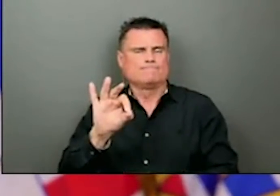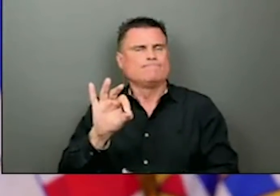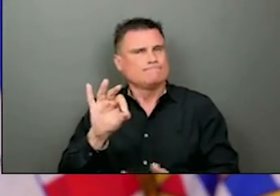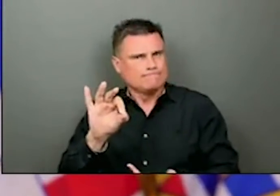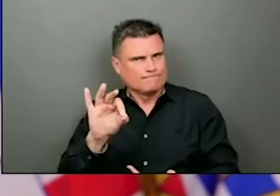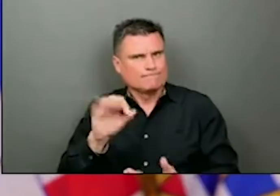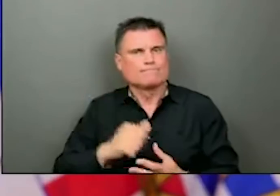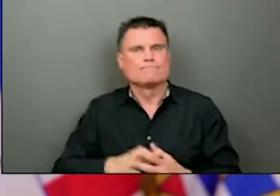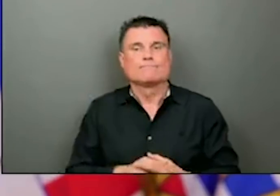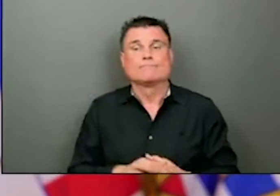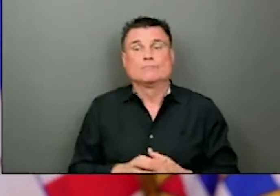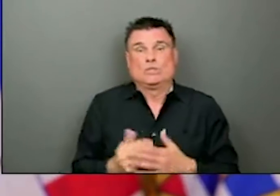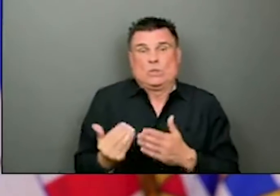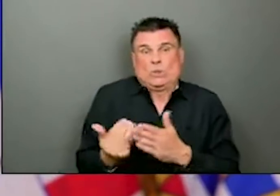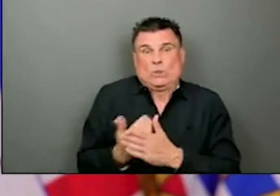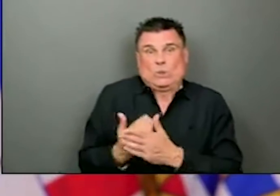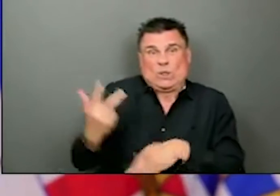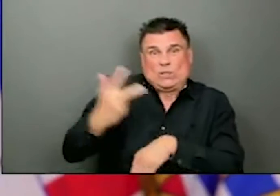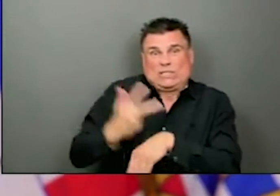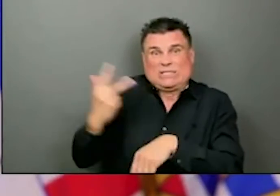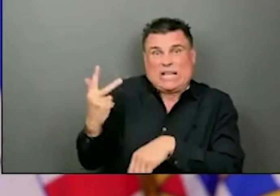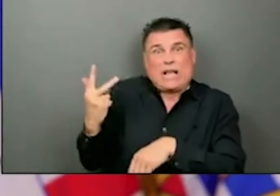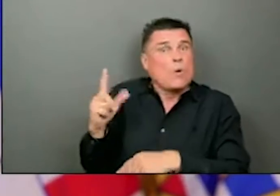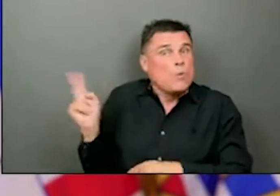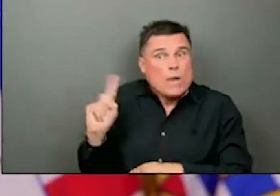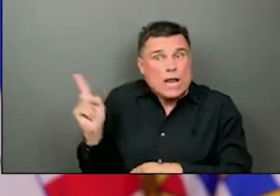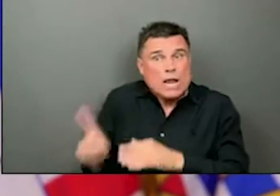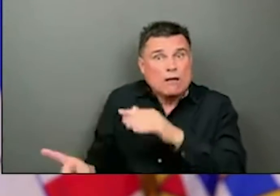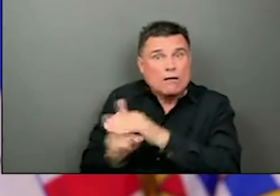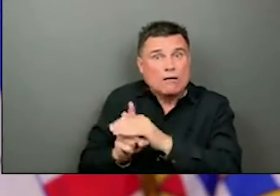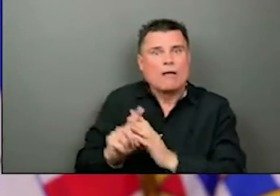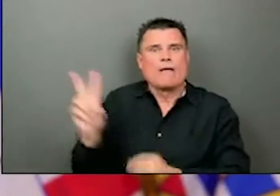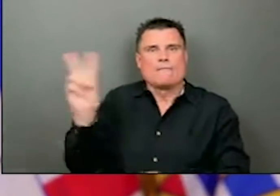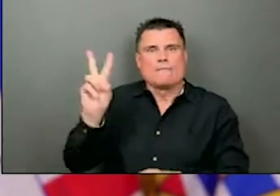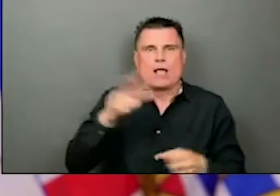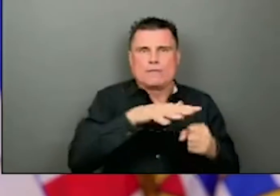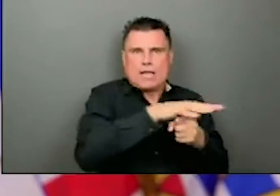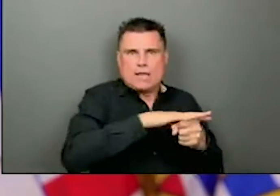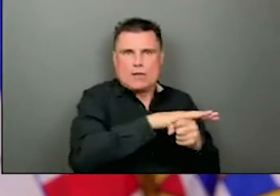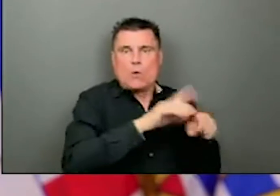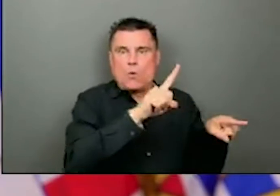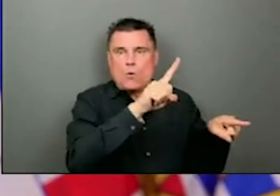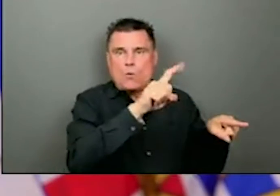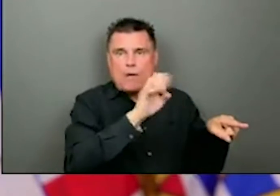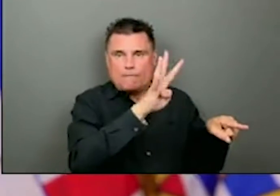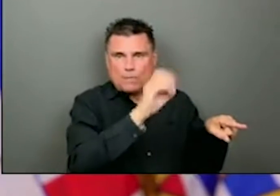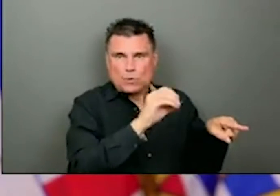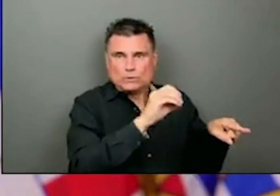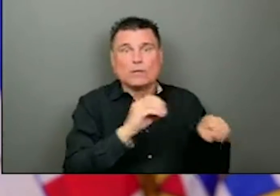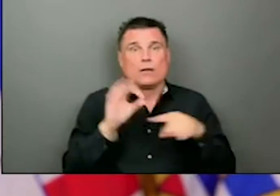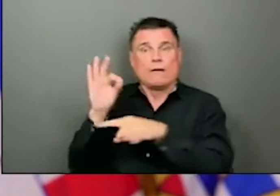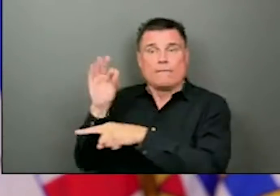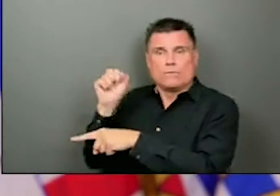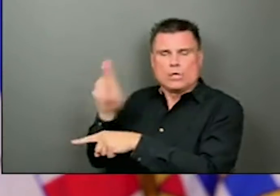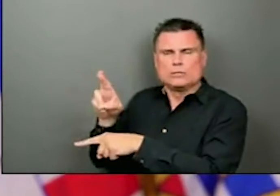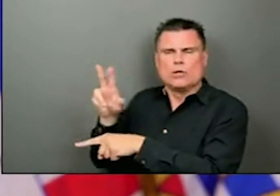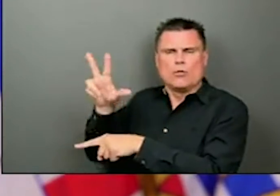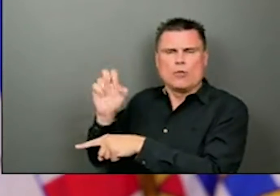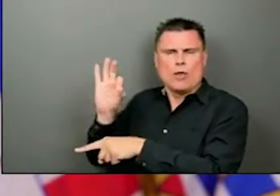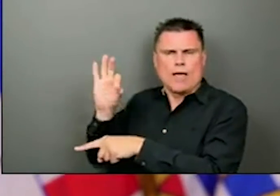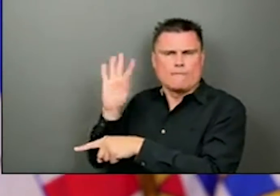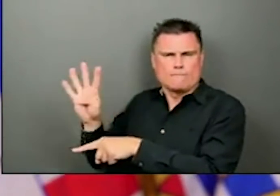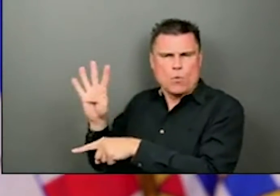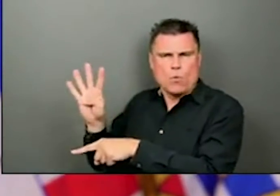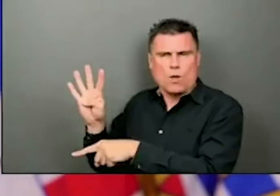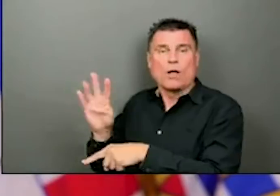Region, 394 people were in the Fraser Health Region, 18 in the Vancouver Island Health Region, 113